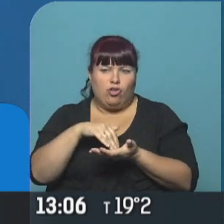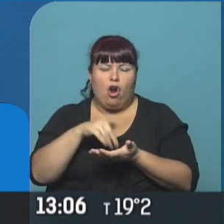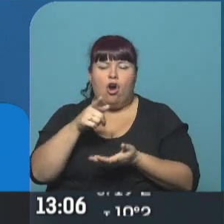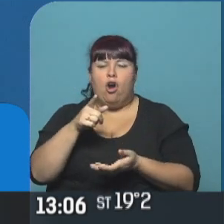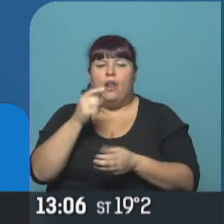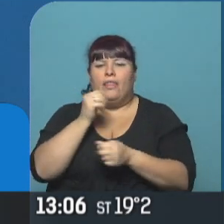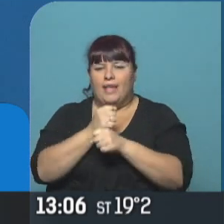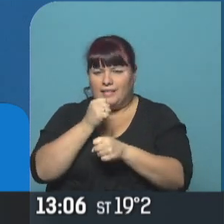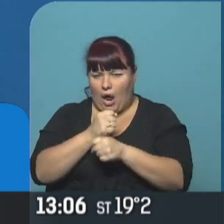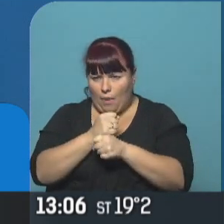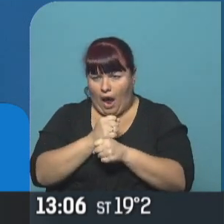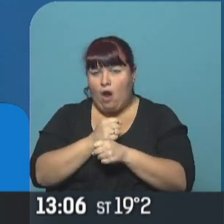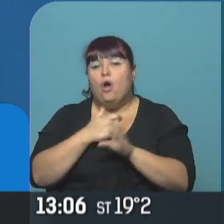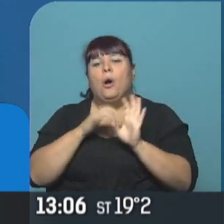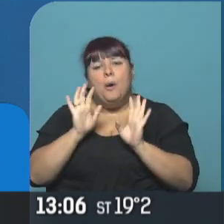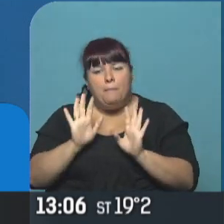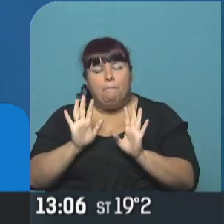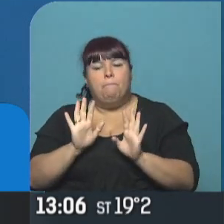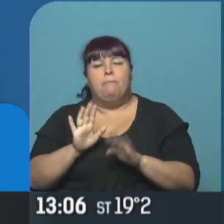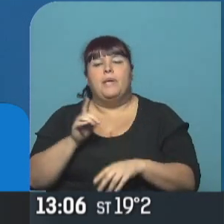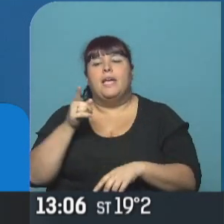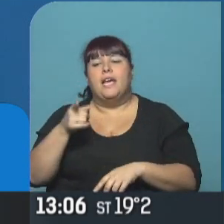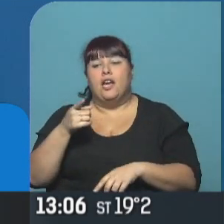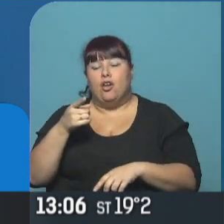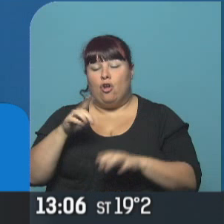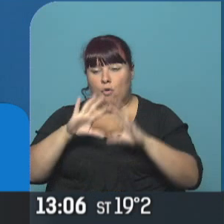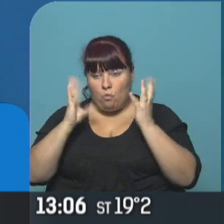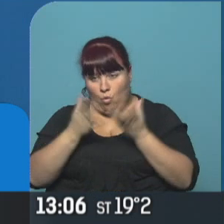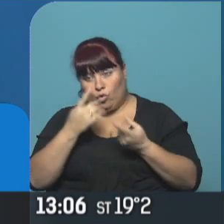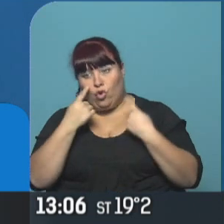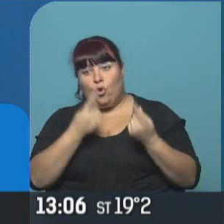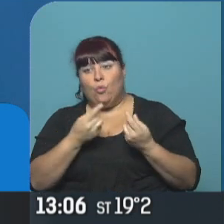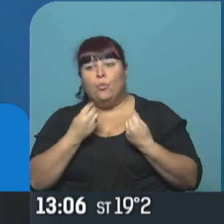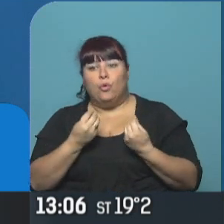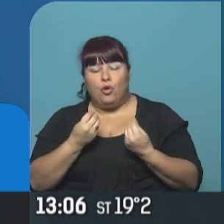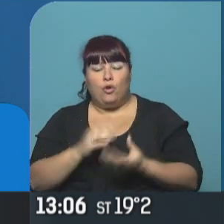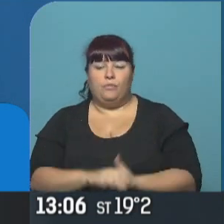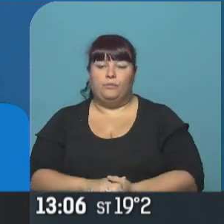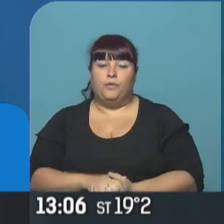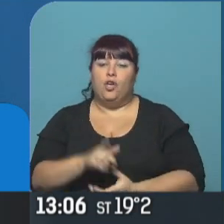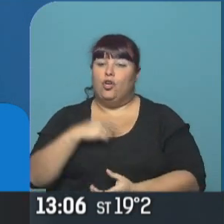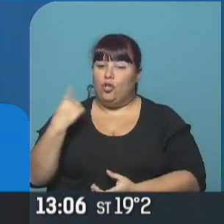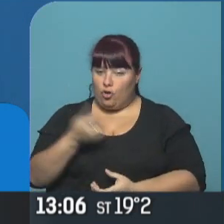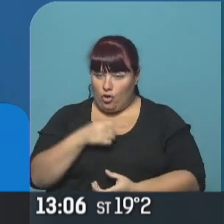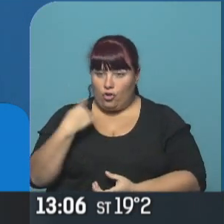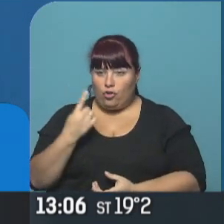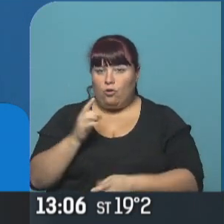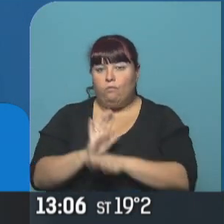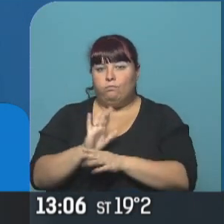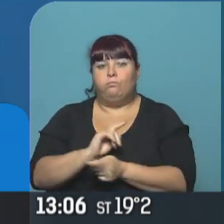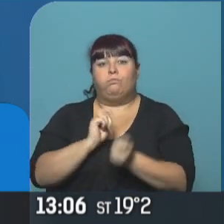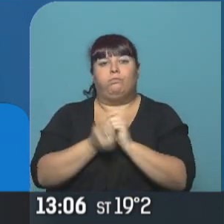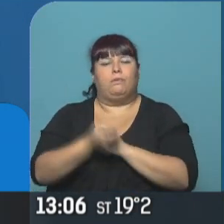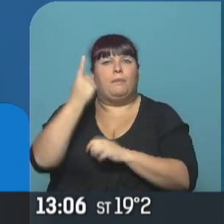Trump empleos. Pero lo is an que American president who is once lo again que el mundo embracing vio our historic es role que as leader of the free nosotros world, nos estamos without convirtiendo apology. en